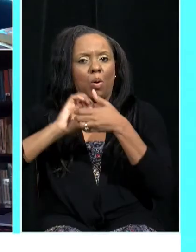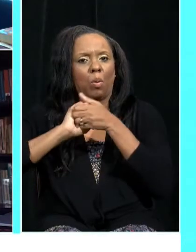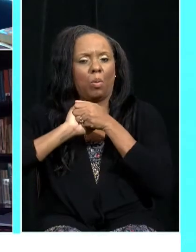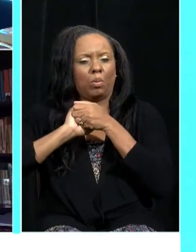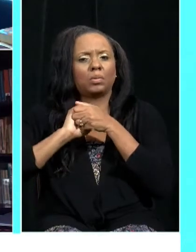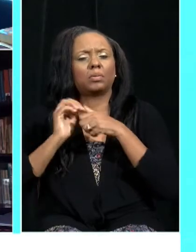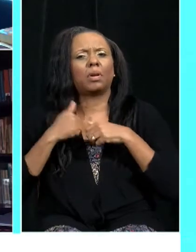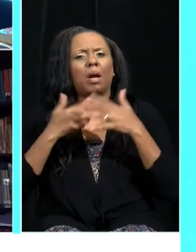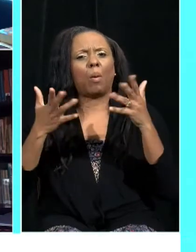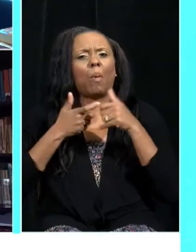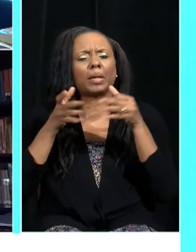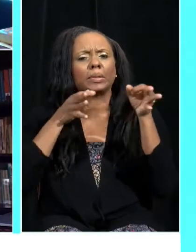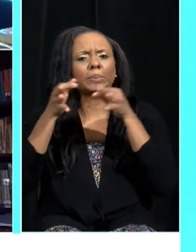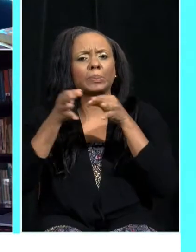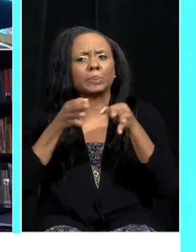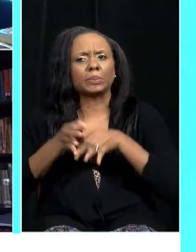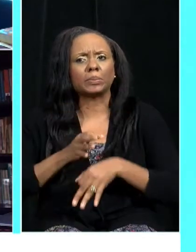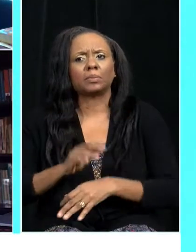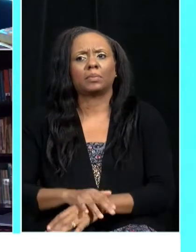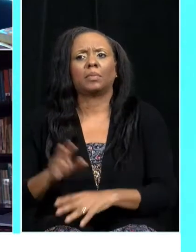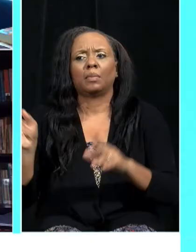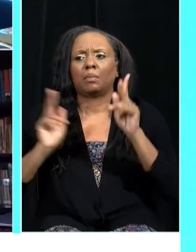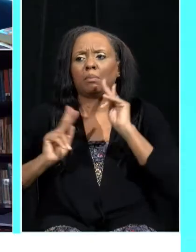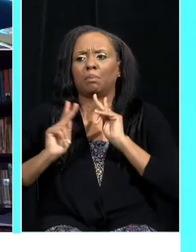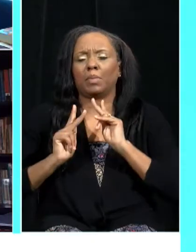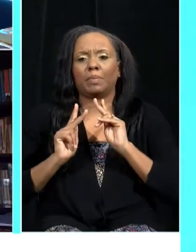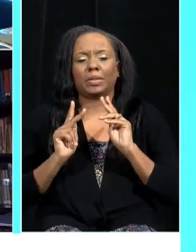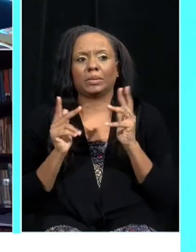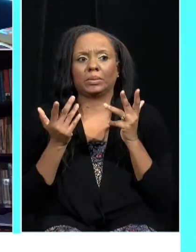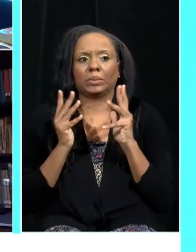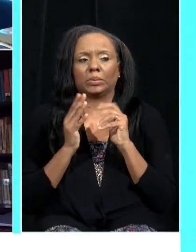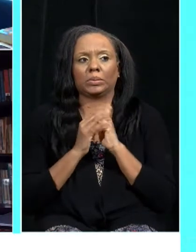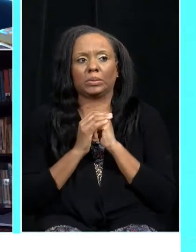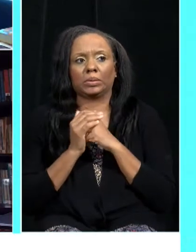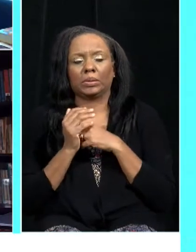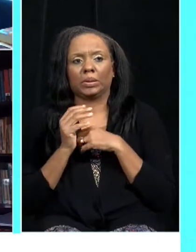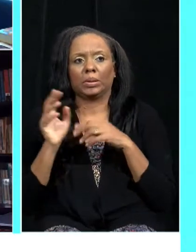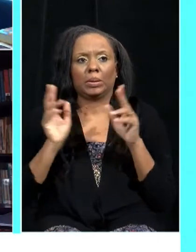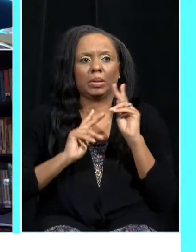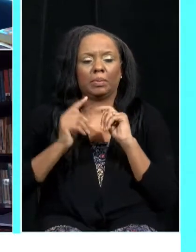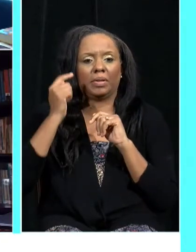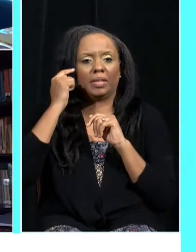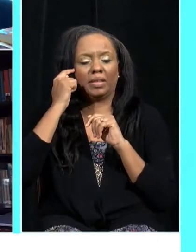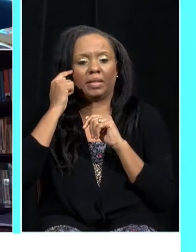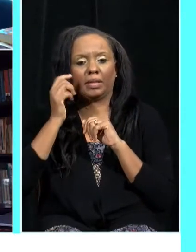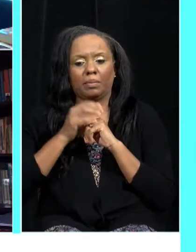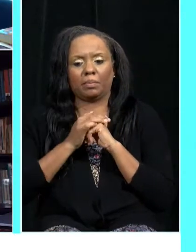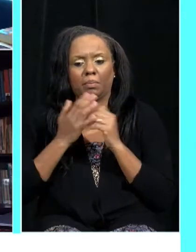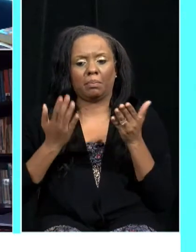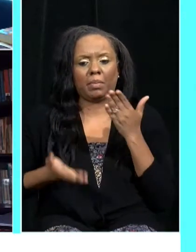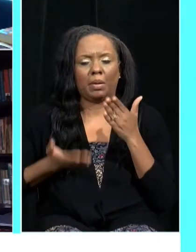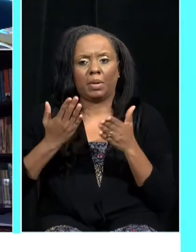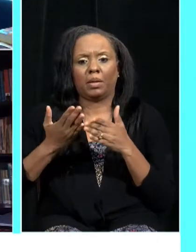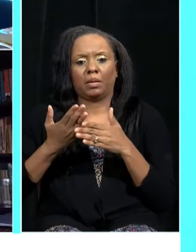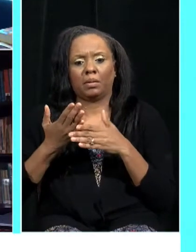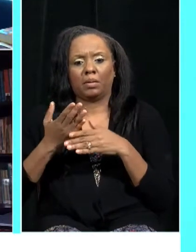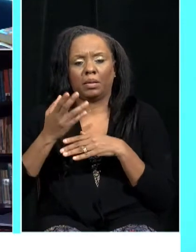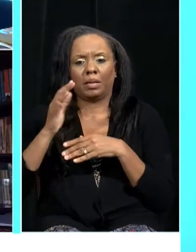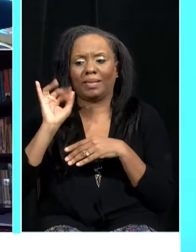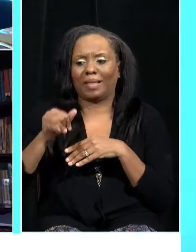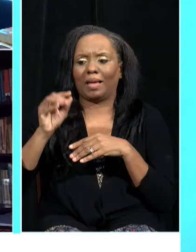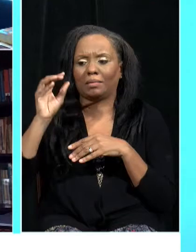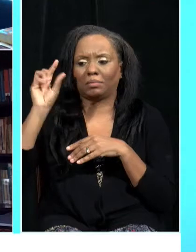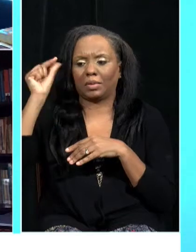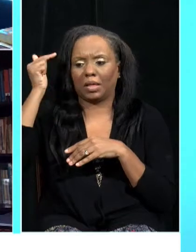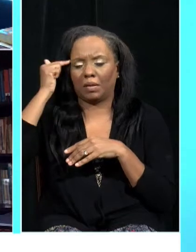And as we talk about state-owned enterprises, I know people start to get a little nervous because they think that they're going to be closing them down. I'm going to come to you first,